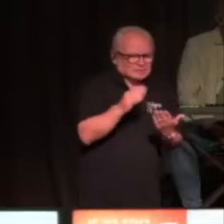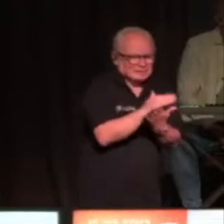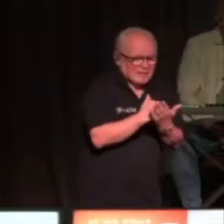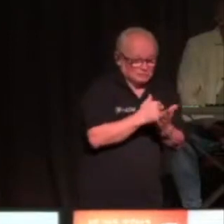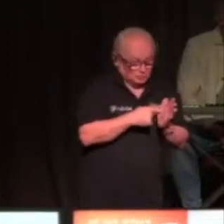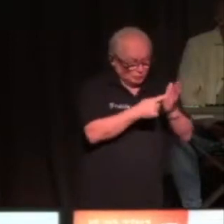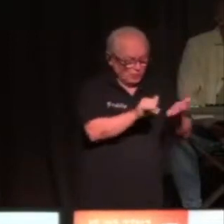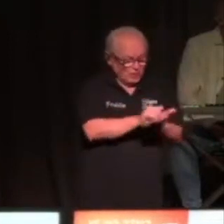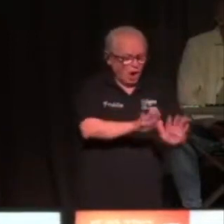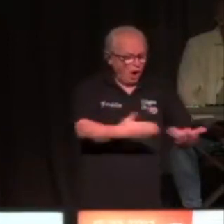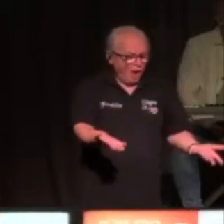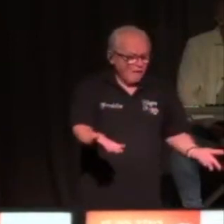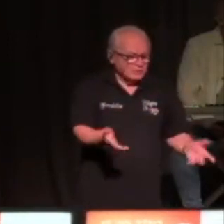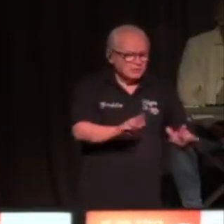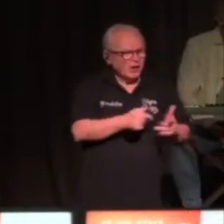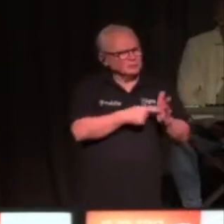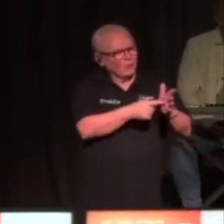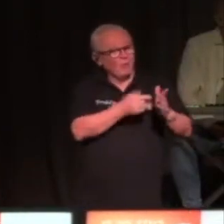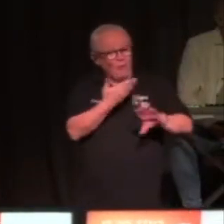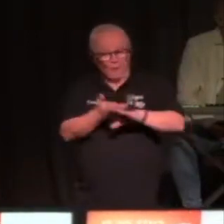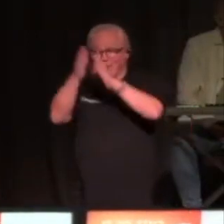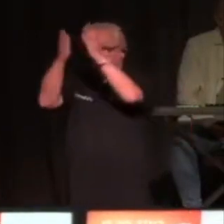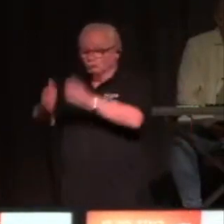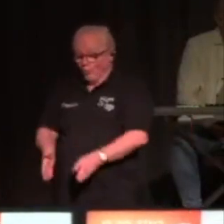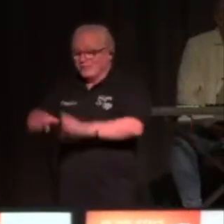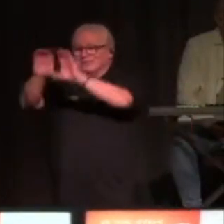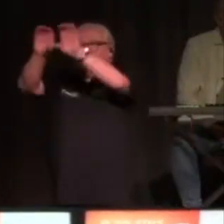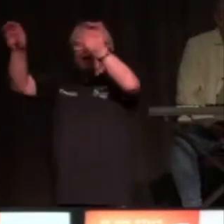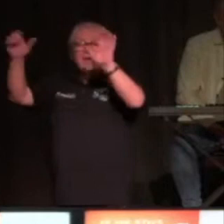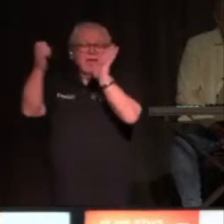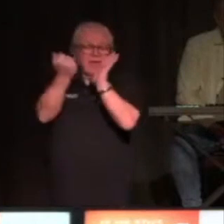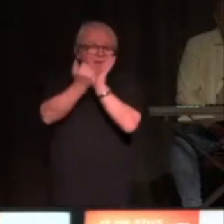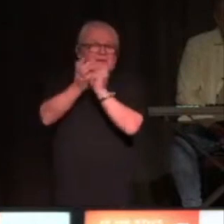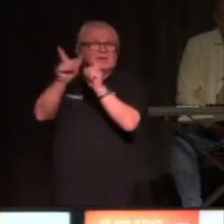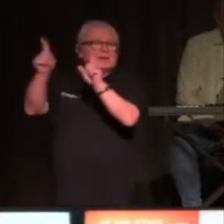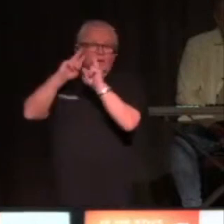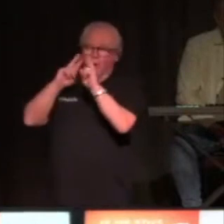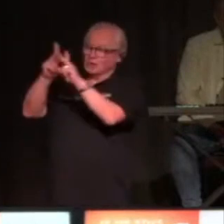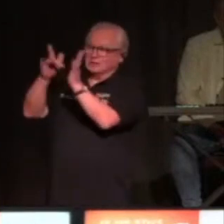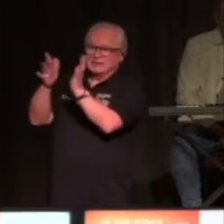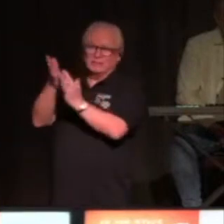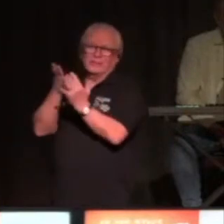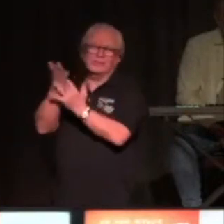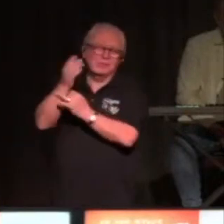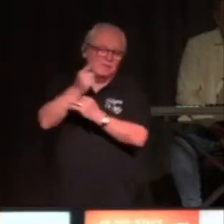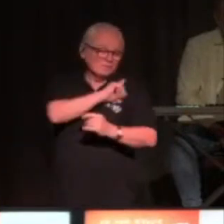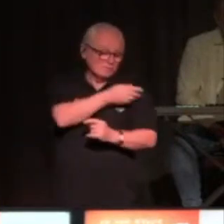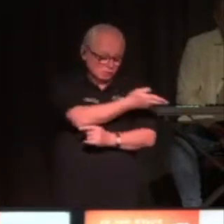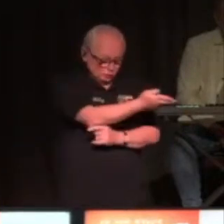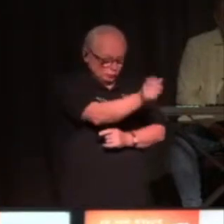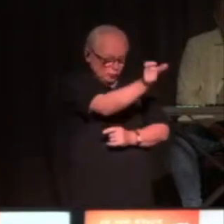that. He's demonstrated that on the cross. Come on, you look what he went through, and he did it for you.